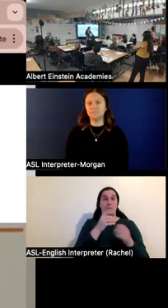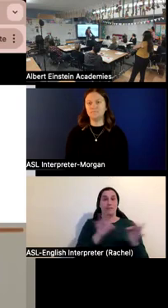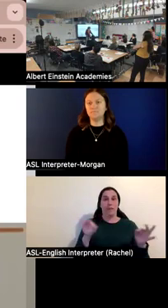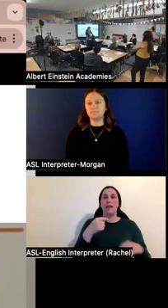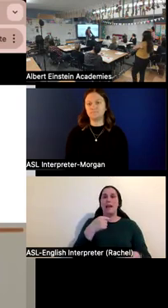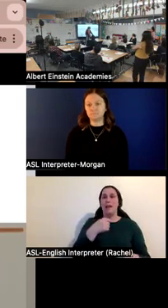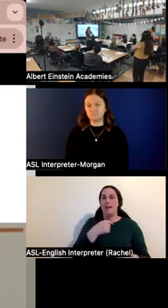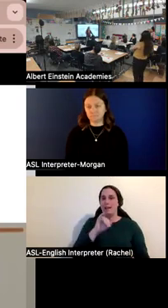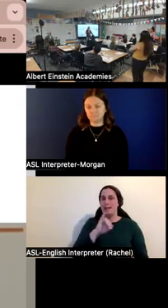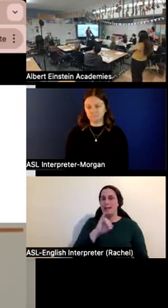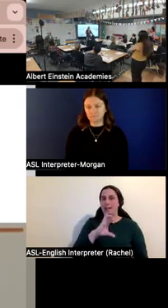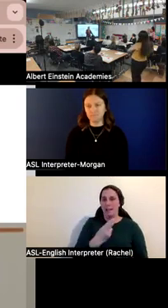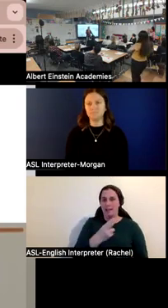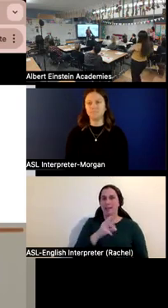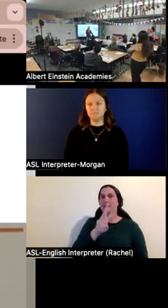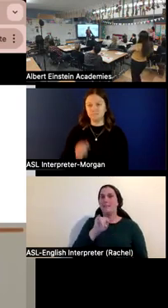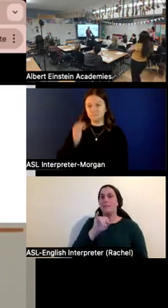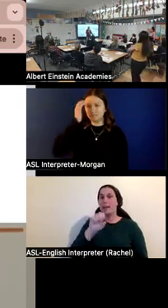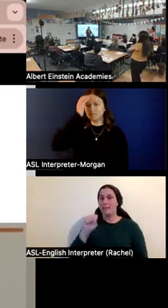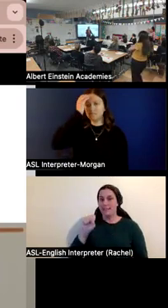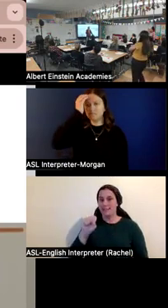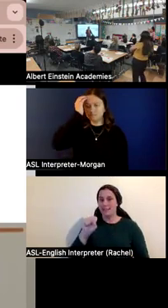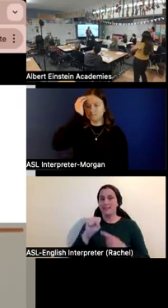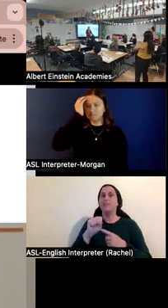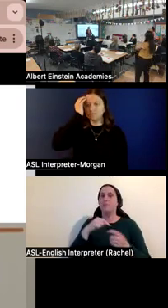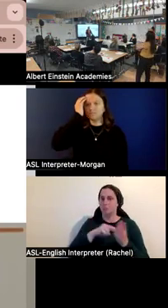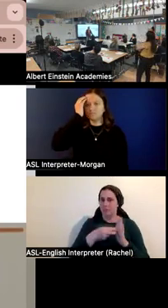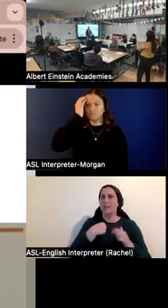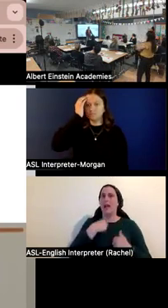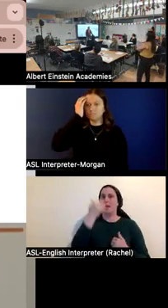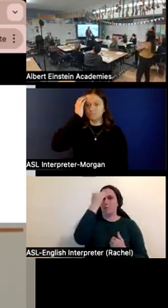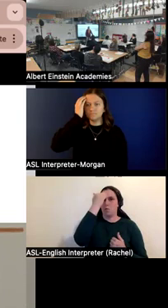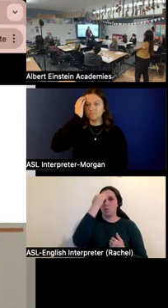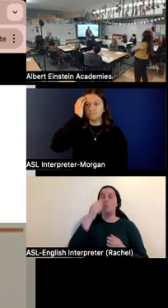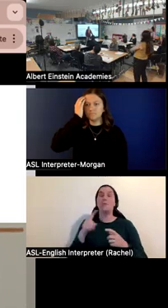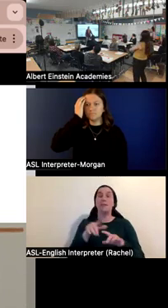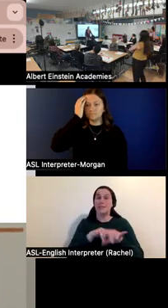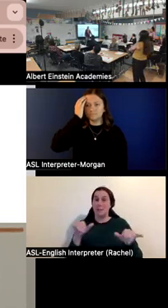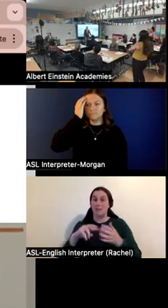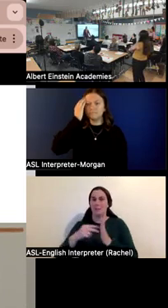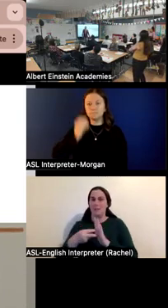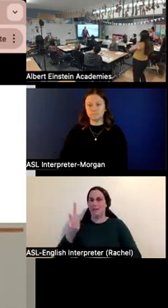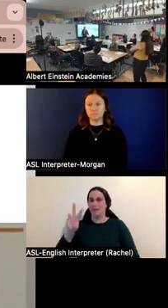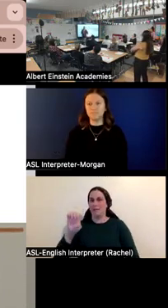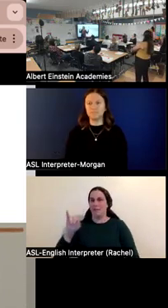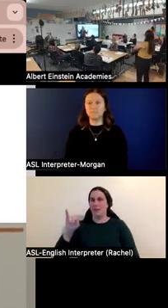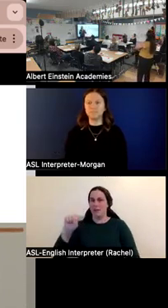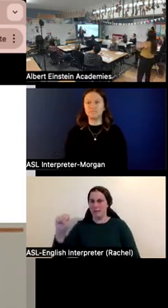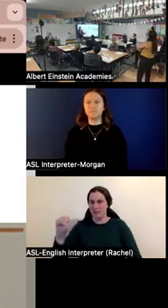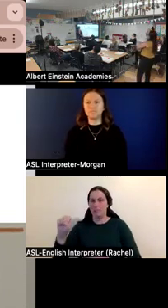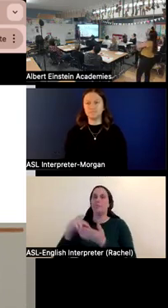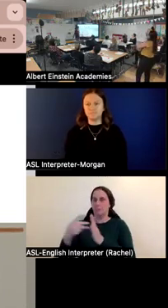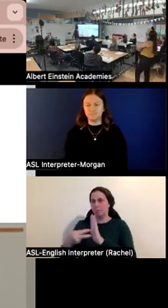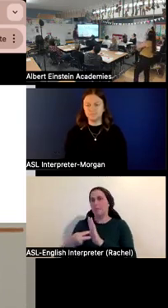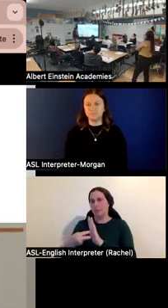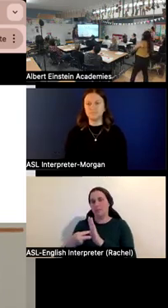context, besides, but ich weiß, I know, also the color white is weiß. Weiß. It's spelled the same. Spelled the same,